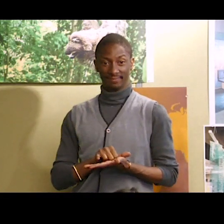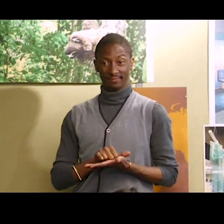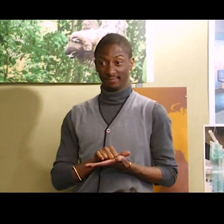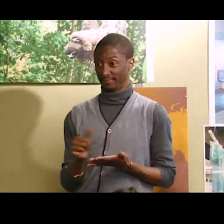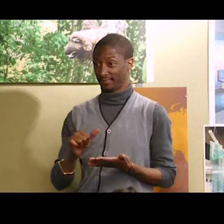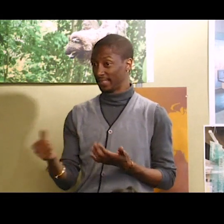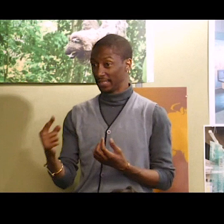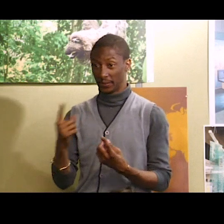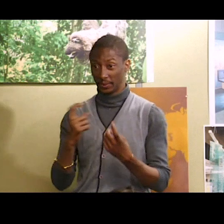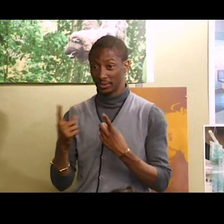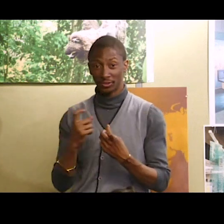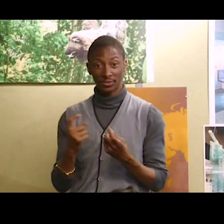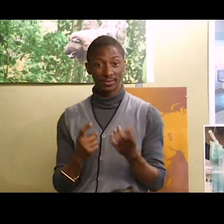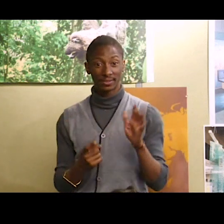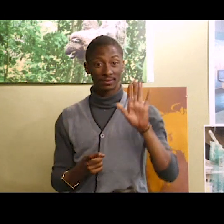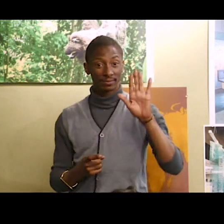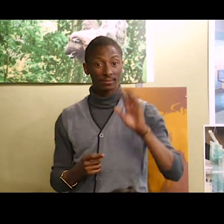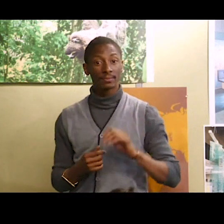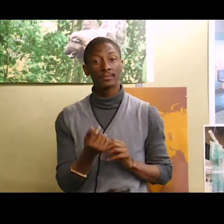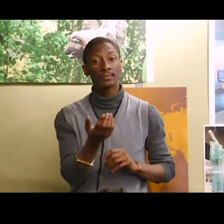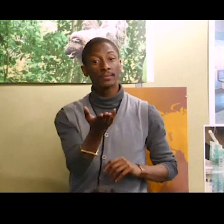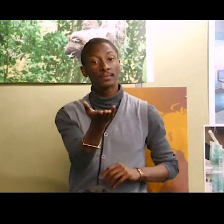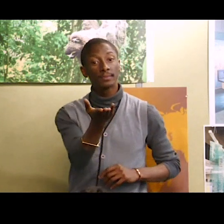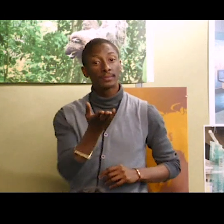that, please let me know. Yes, ma'am.